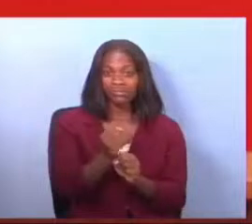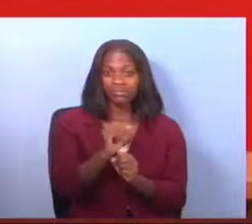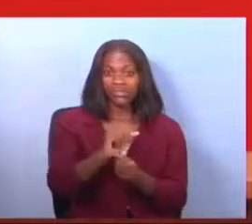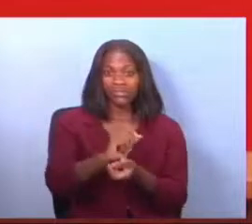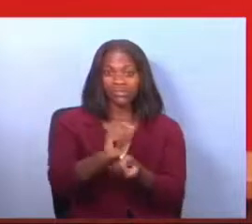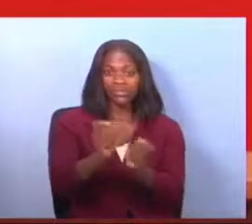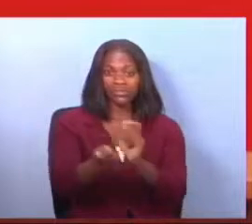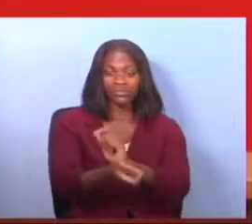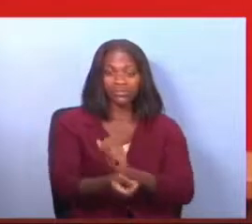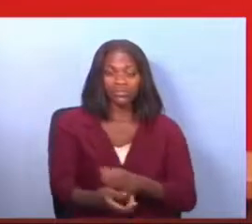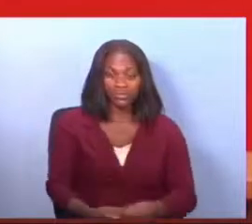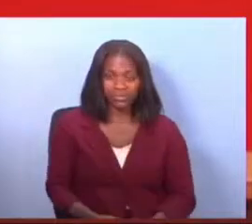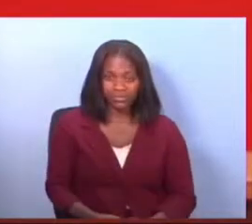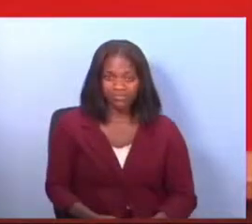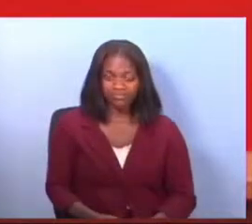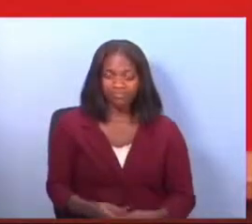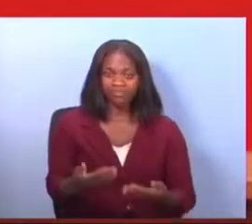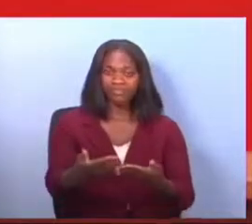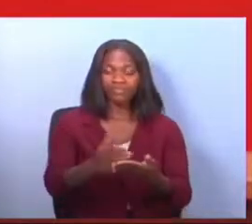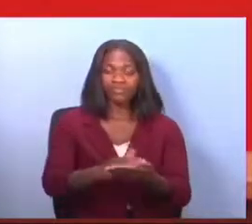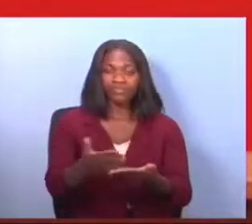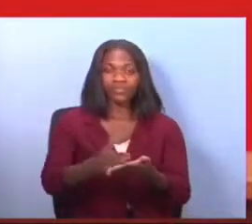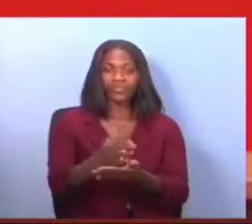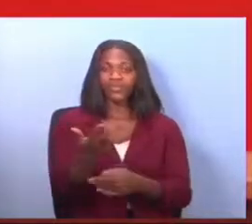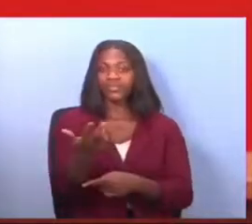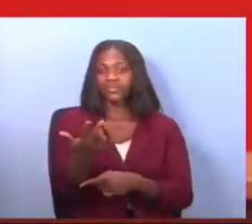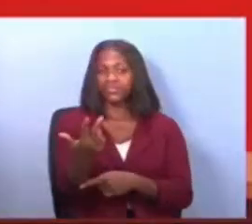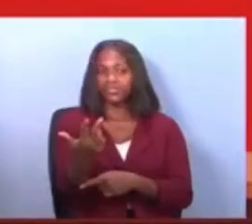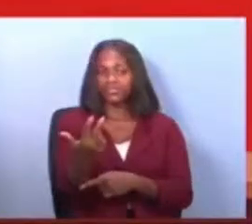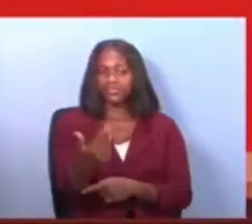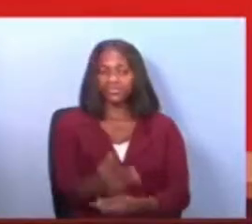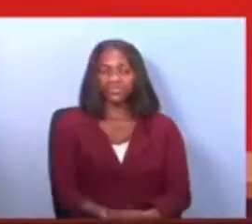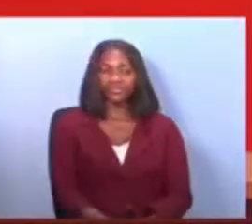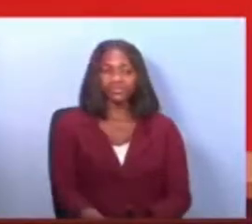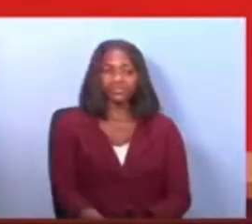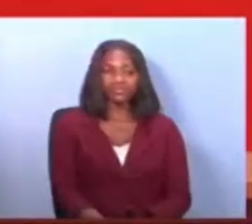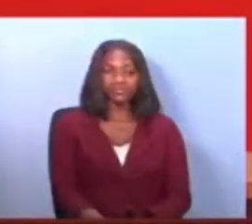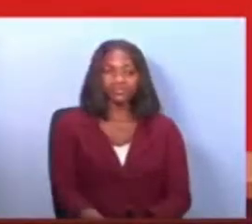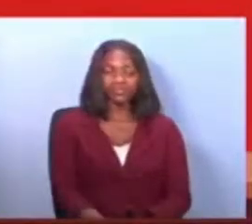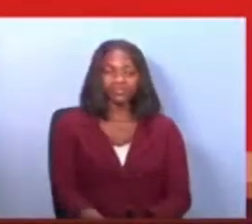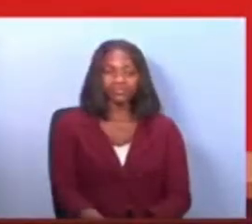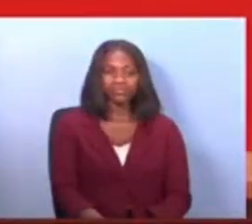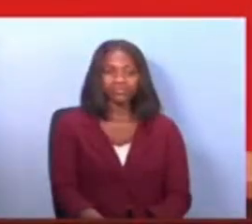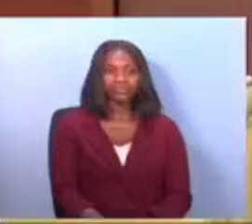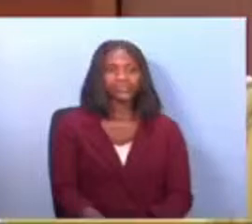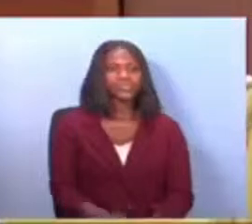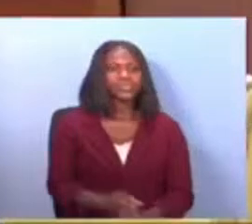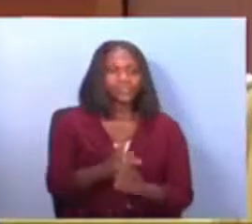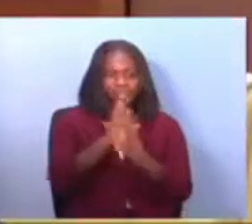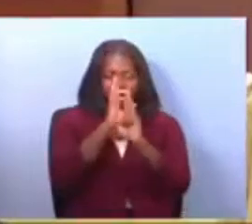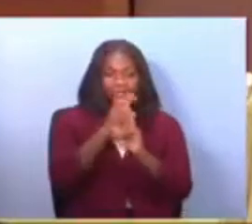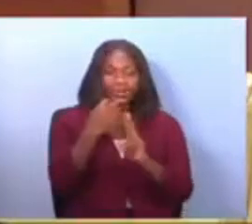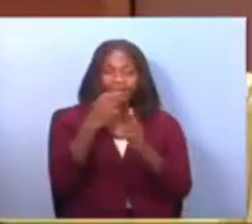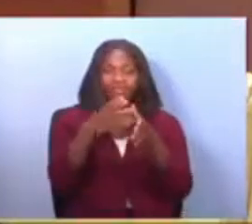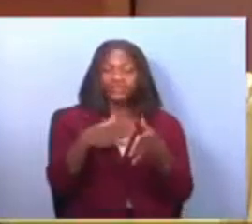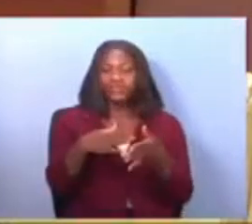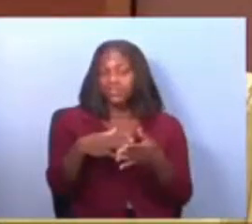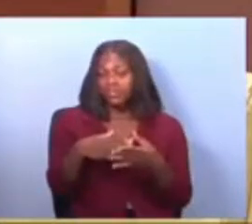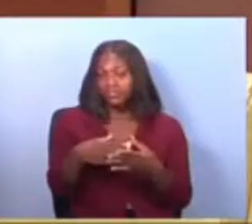Page 13. Right, Honorable Speaker. If you look at page 12,